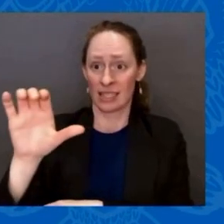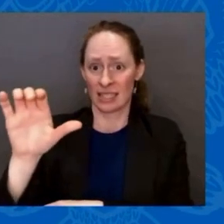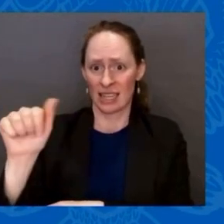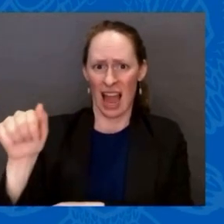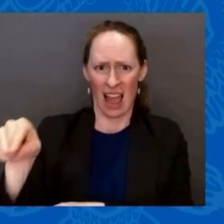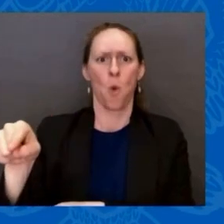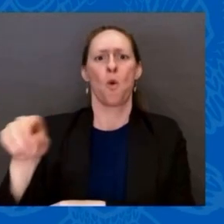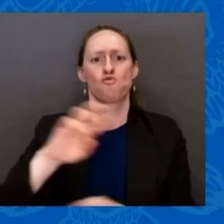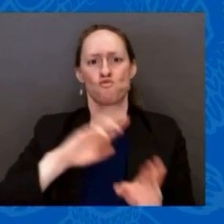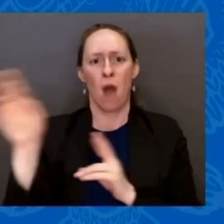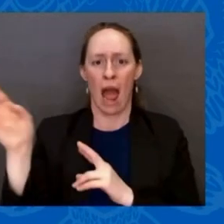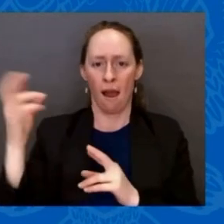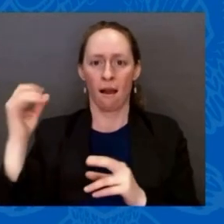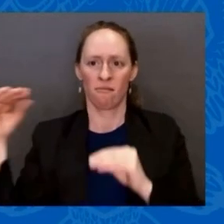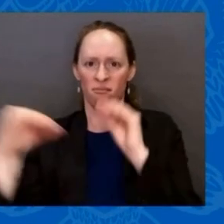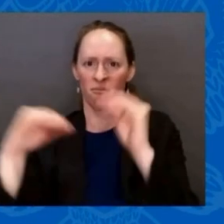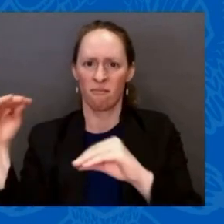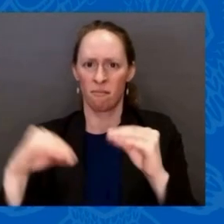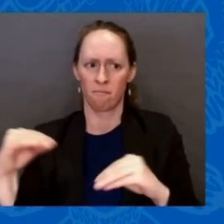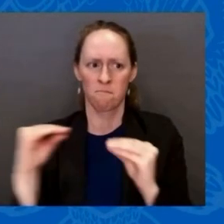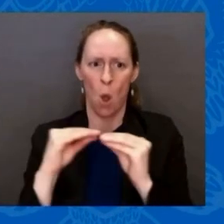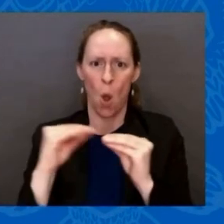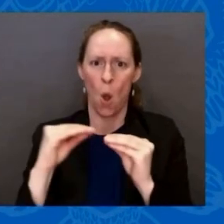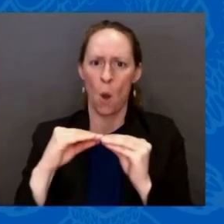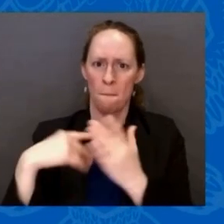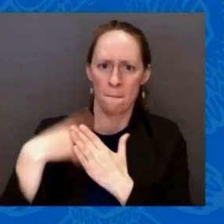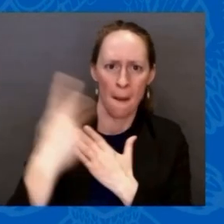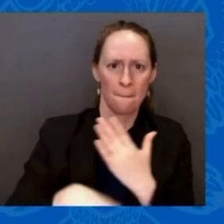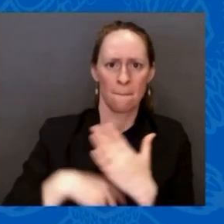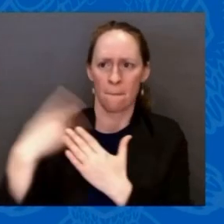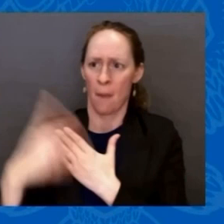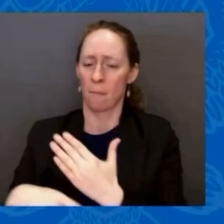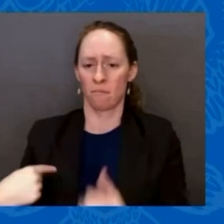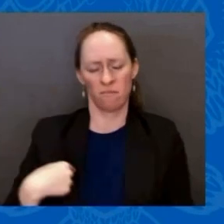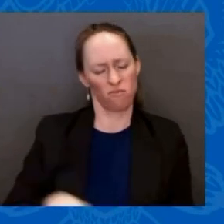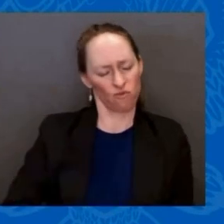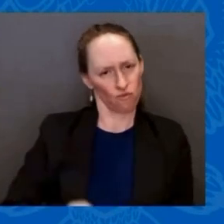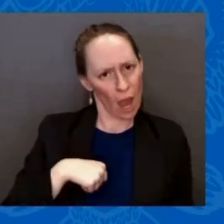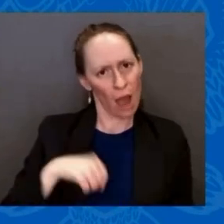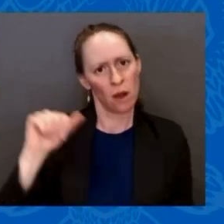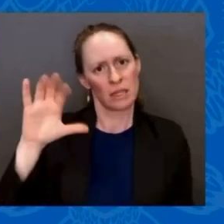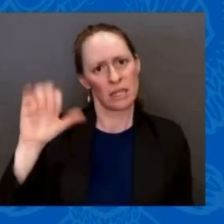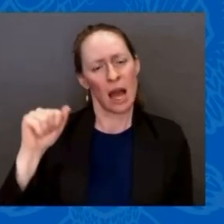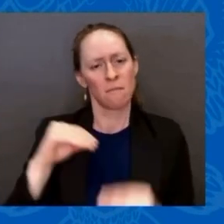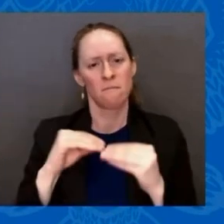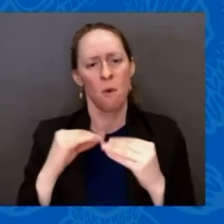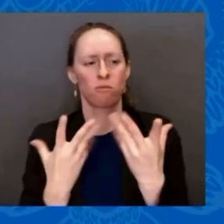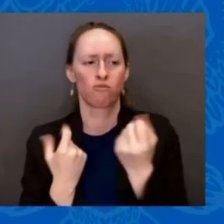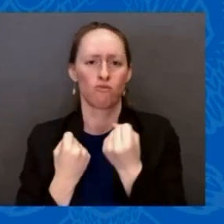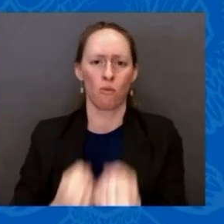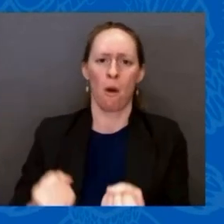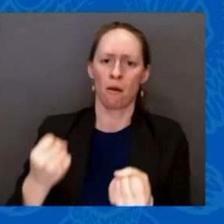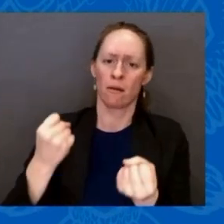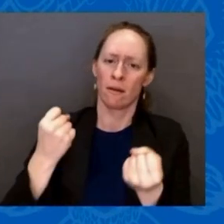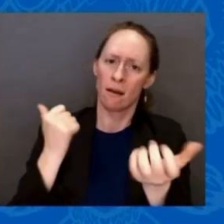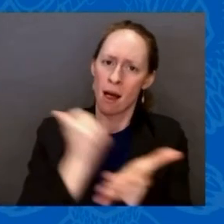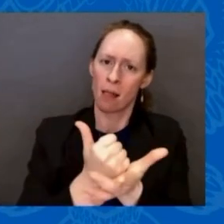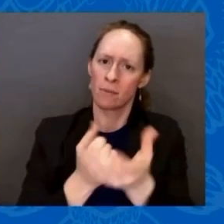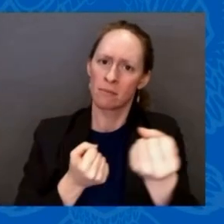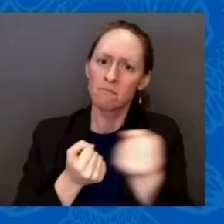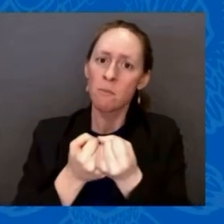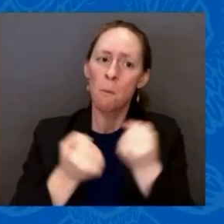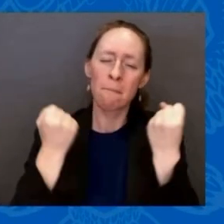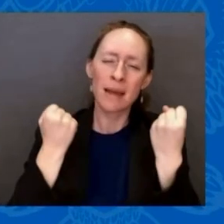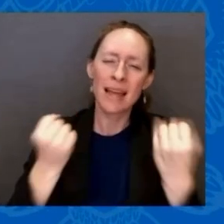act, saving average families $800 a year on their health care premiums. We're also fighting to end